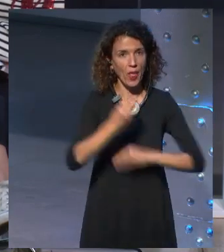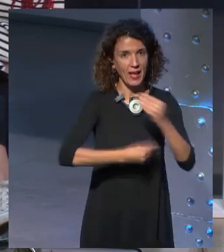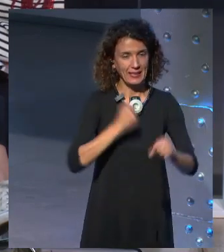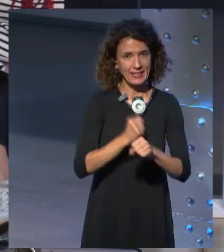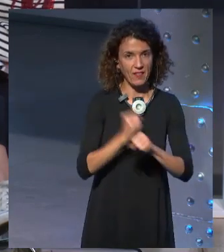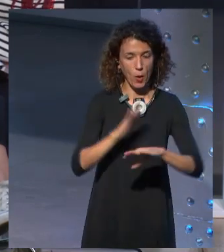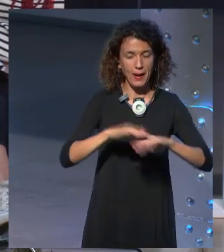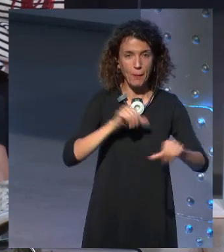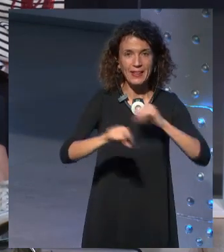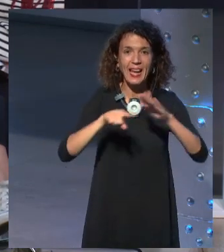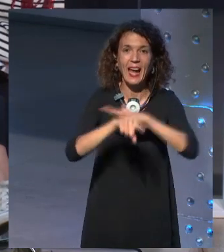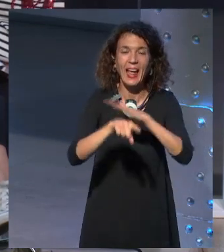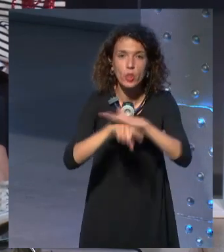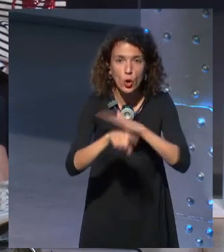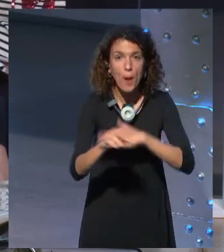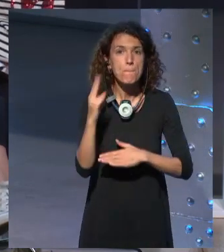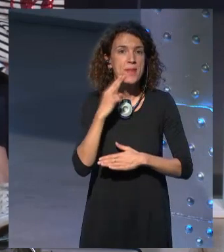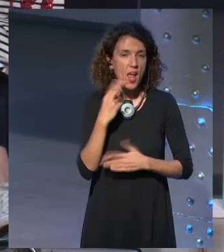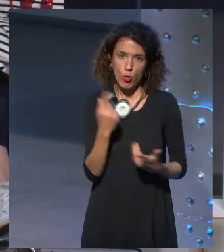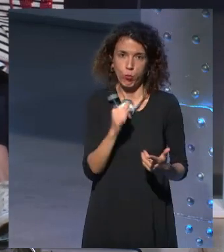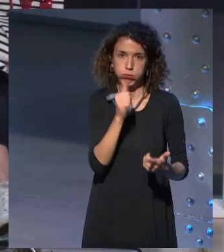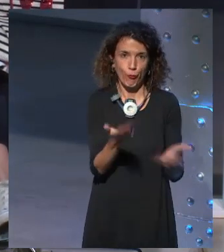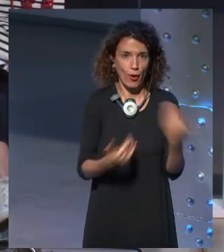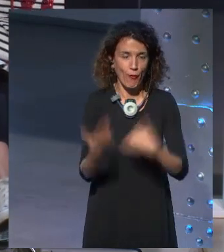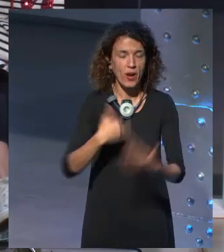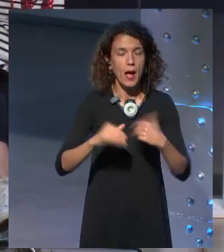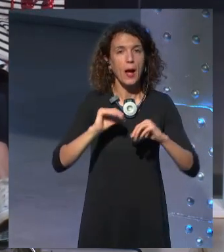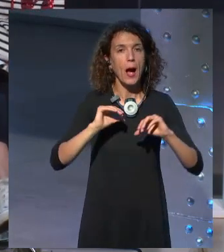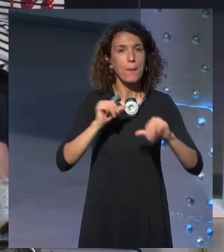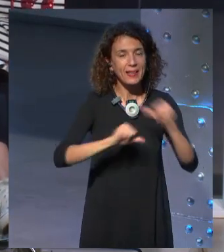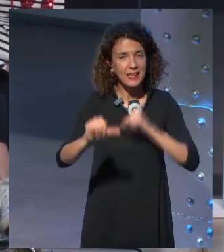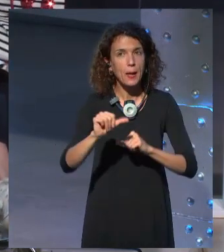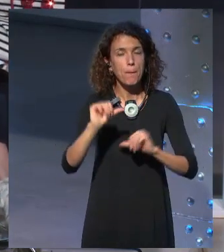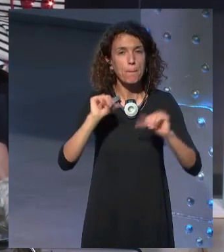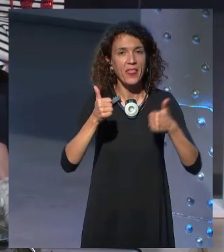fear and to be able to start thinking about the future for our kids.